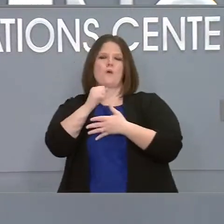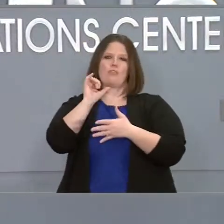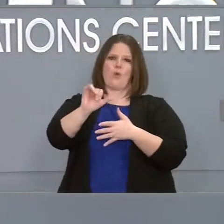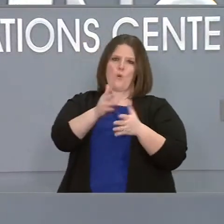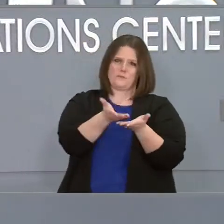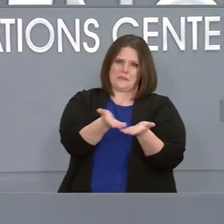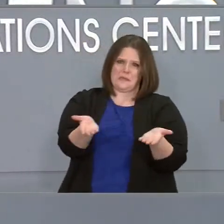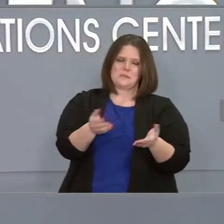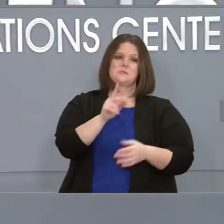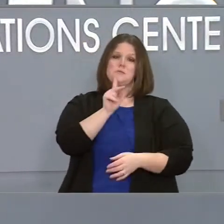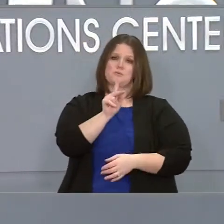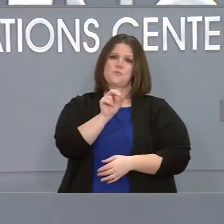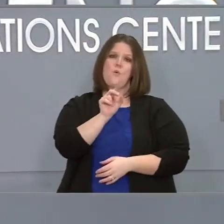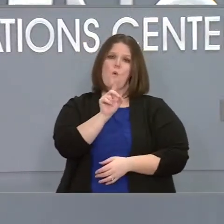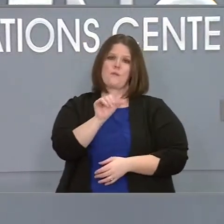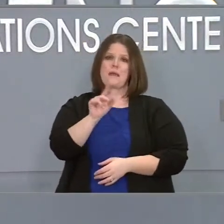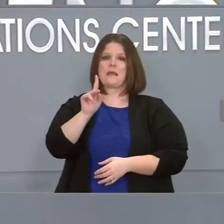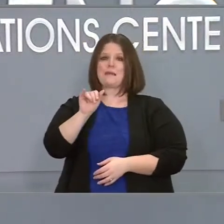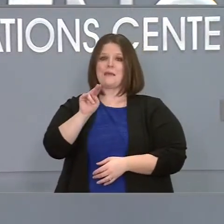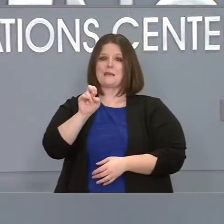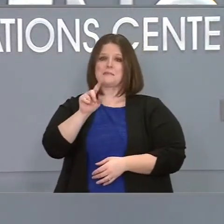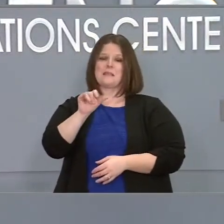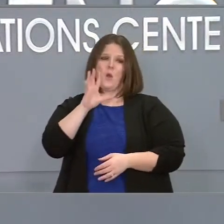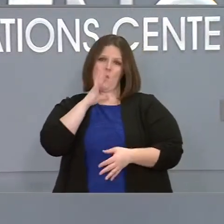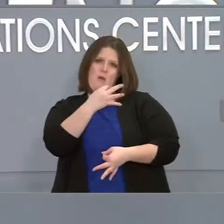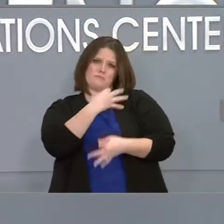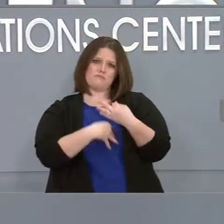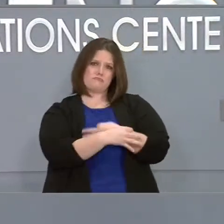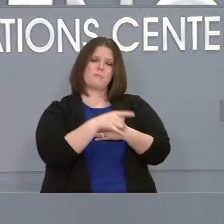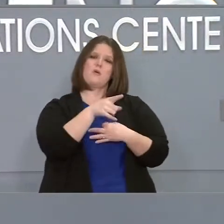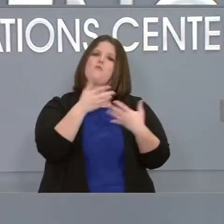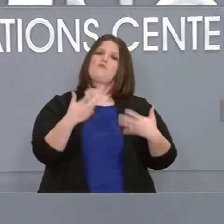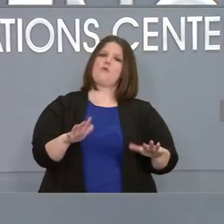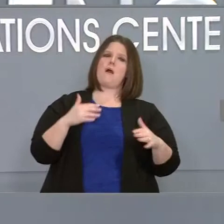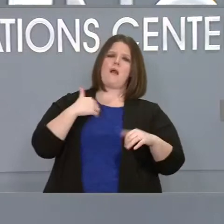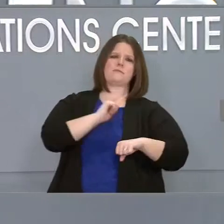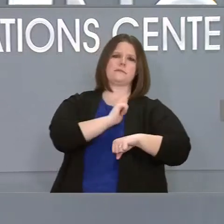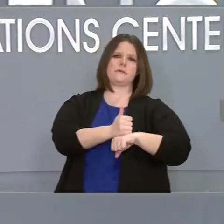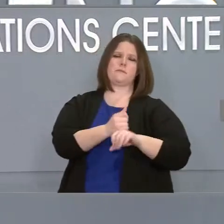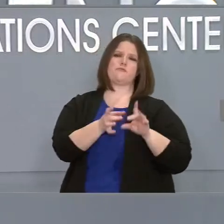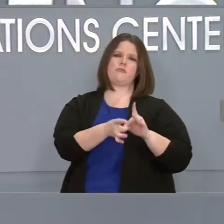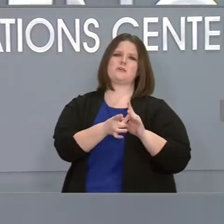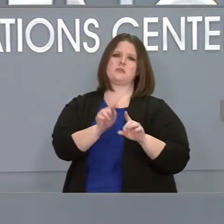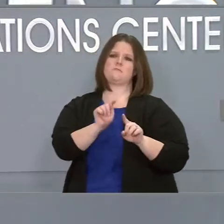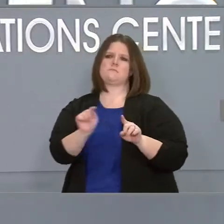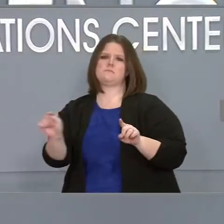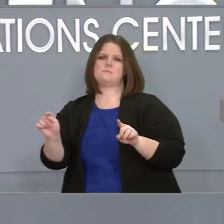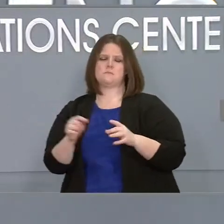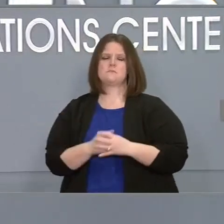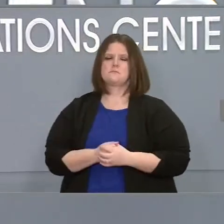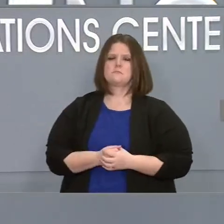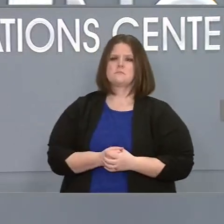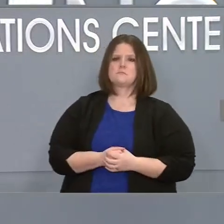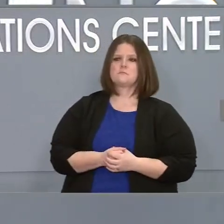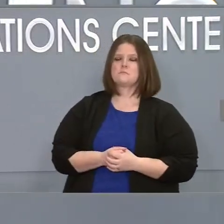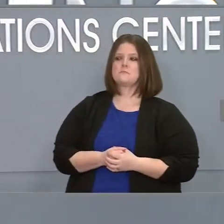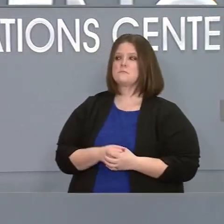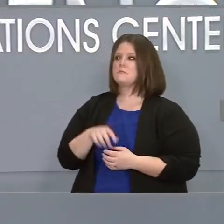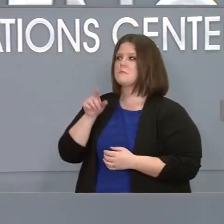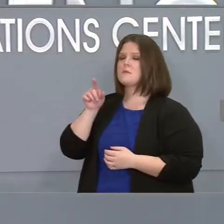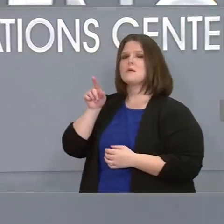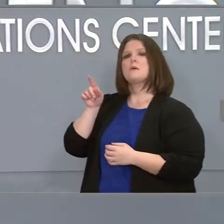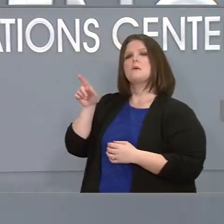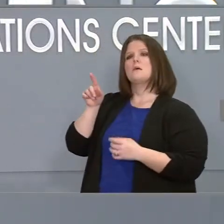Cody Kinsley, who's going to be taking over from me, has great relationships there, is going to continue to work on these issues. What do you think about, I mean, that was in like the budget